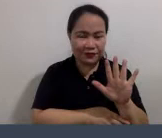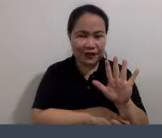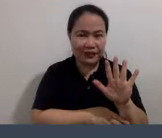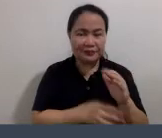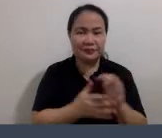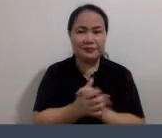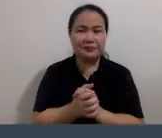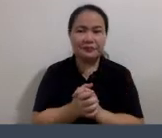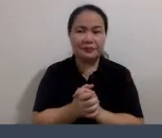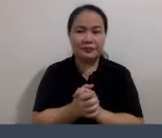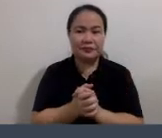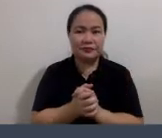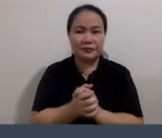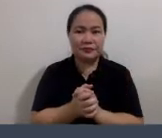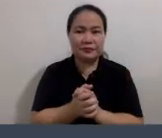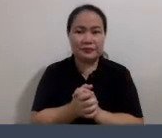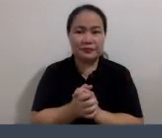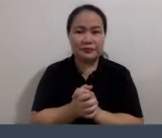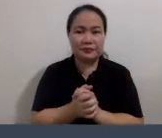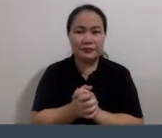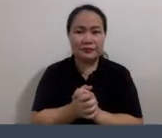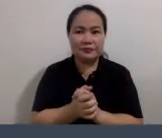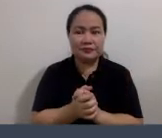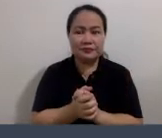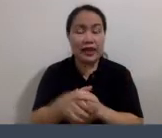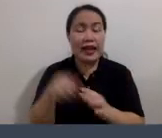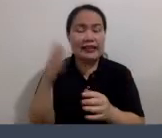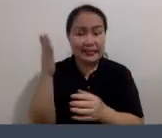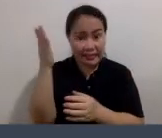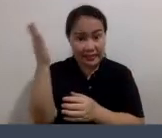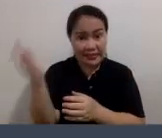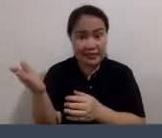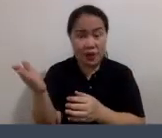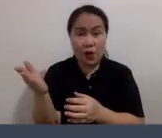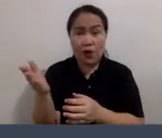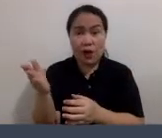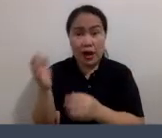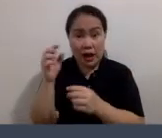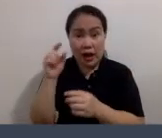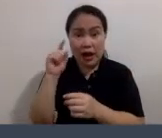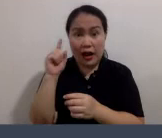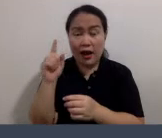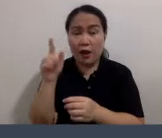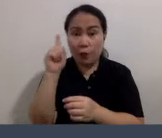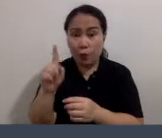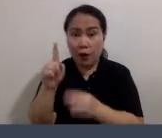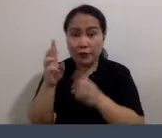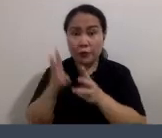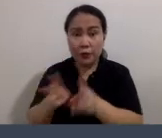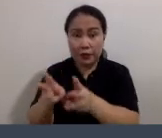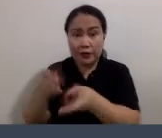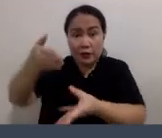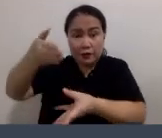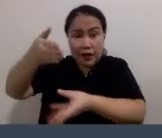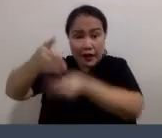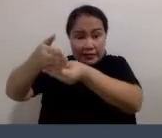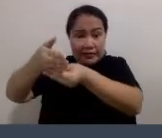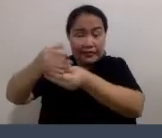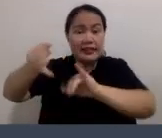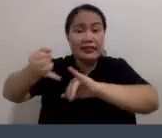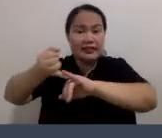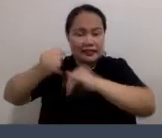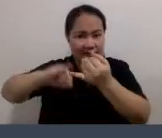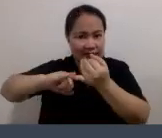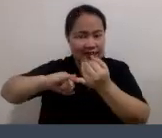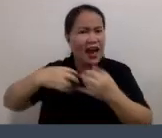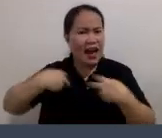negative 5. Okay, so this is one way of adding integers. So, meron kang options